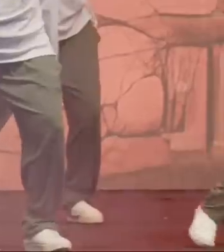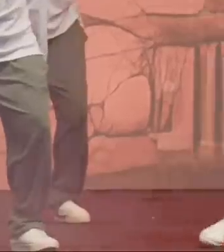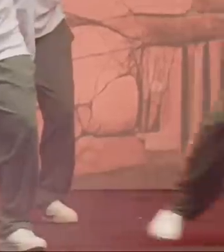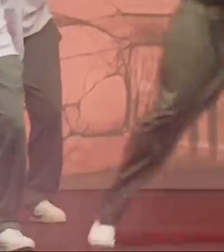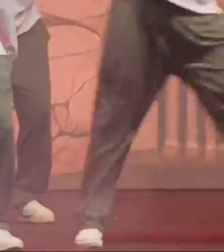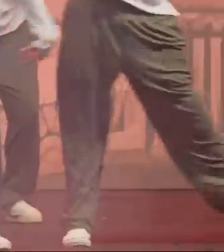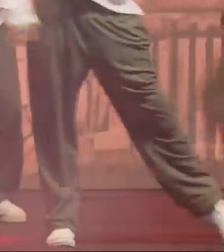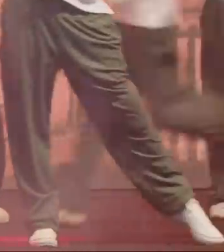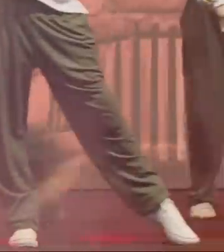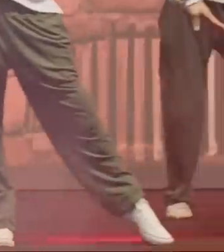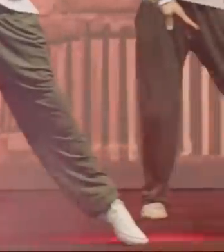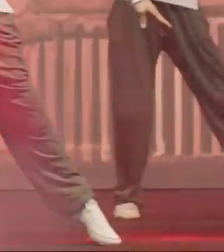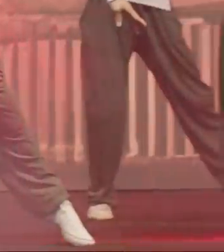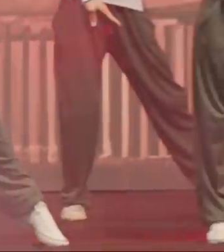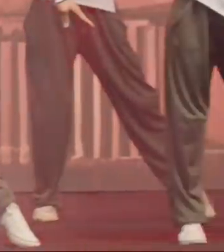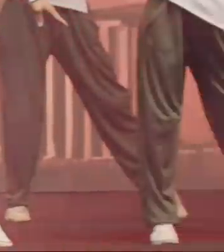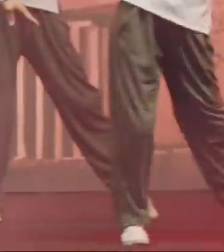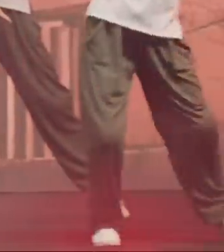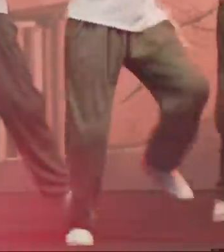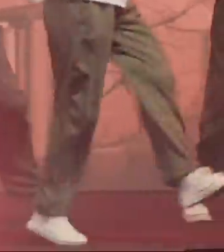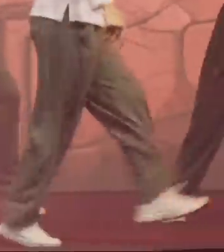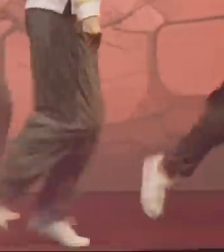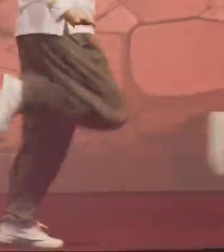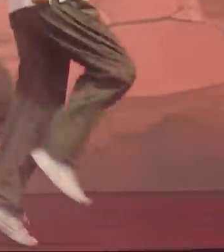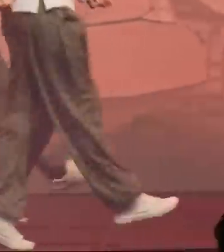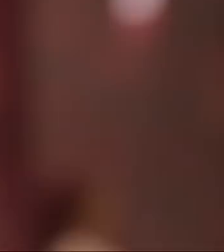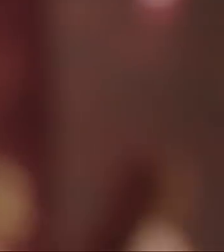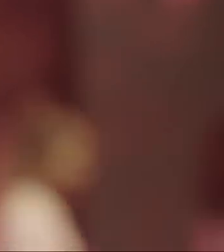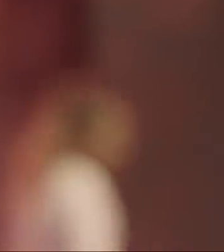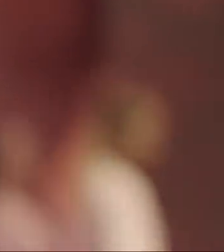that you love the most unlovable part of me?